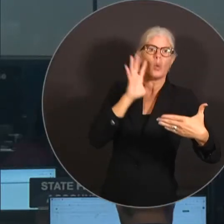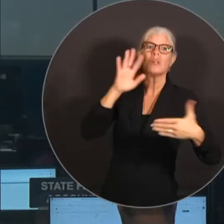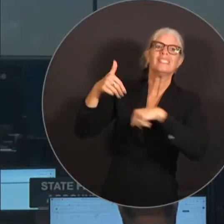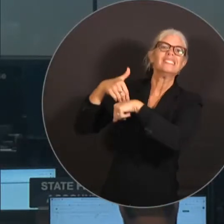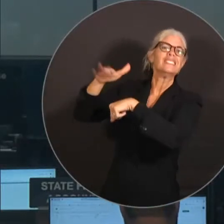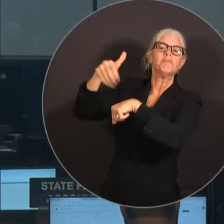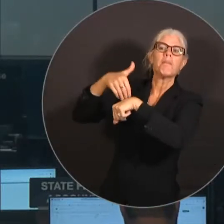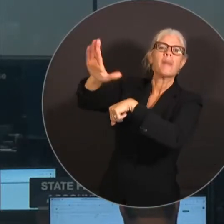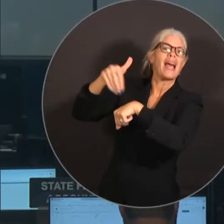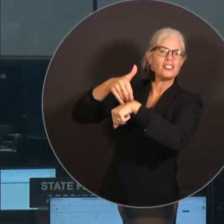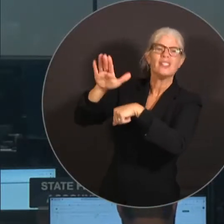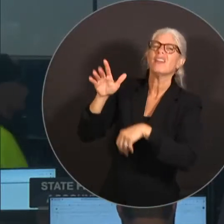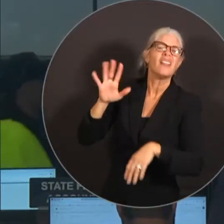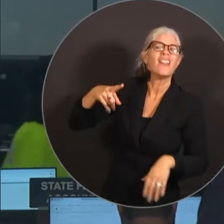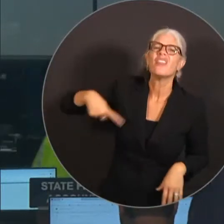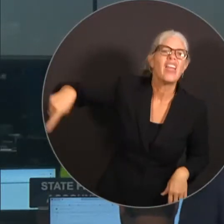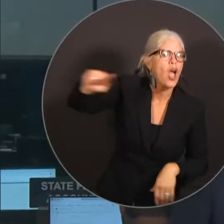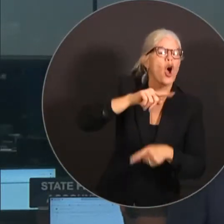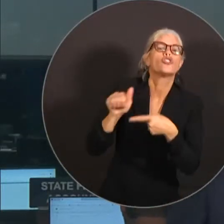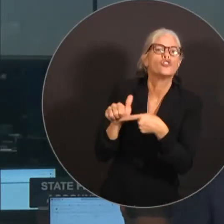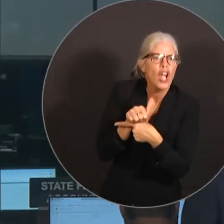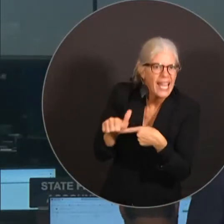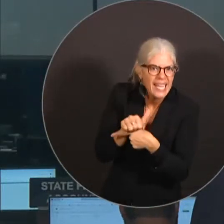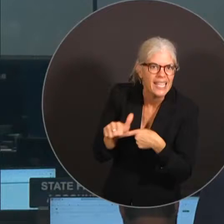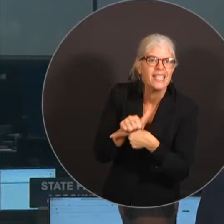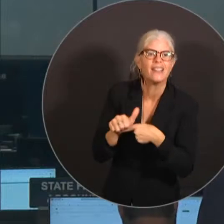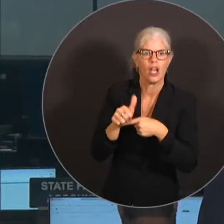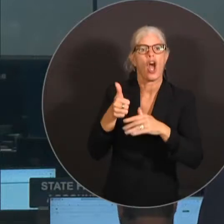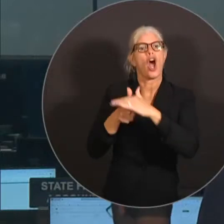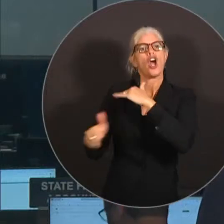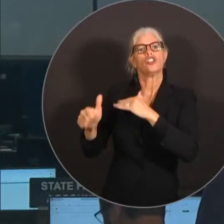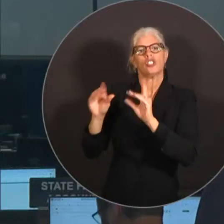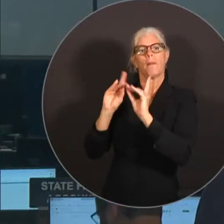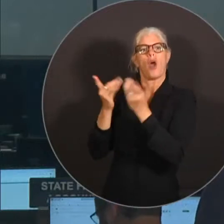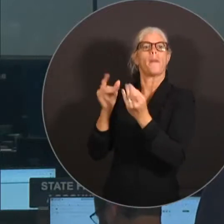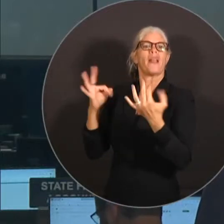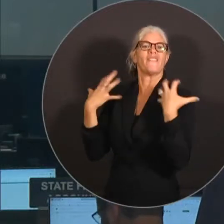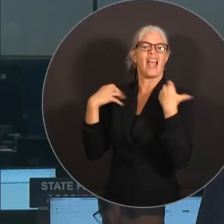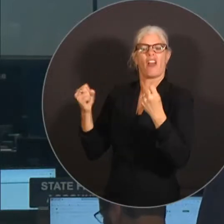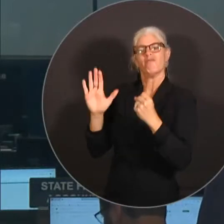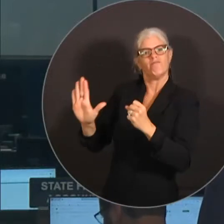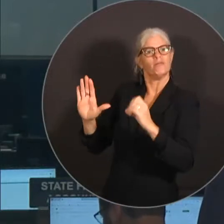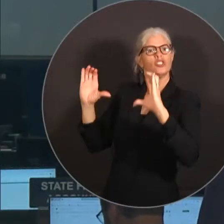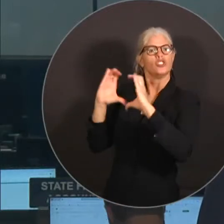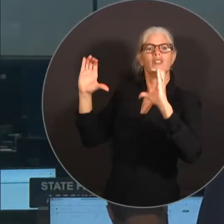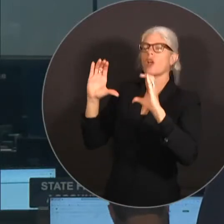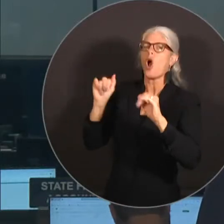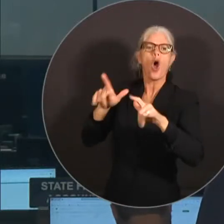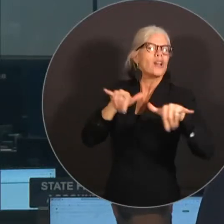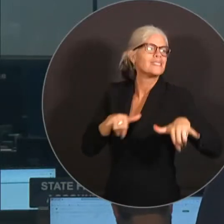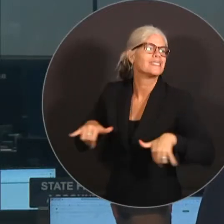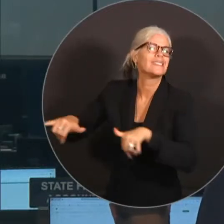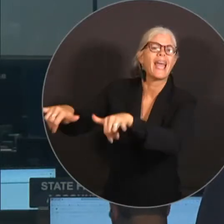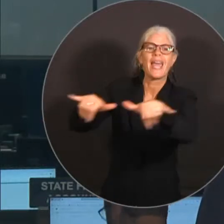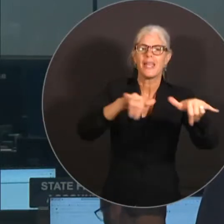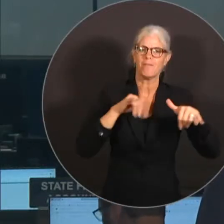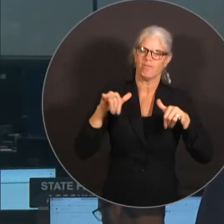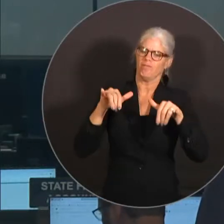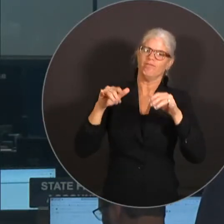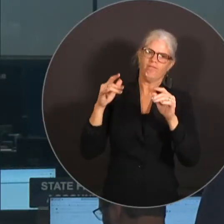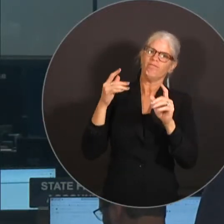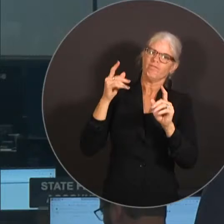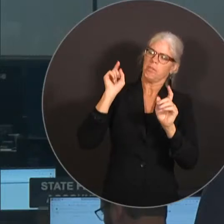911 coordinators are trained underneath a Department of Health certificate. So they have all the same standard training throughout the state of Florida. That is a required